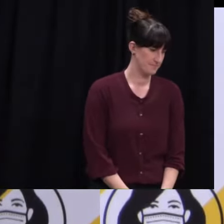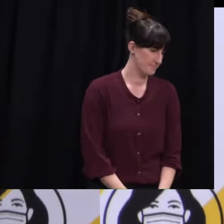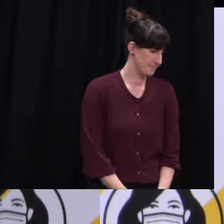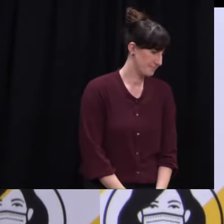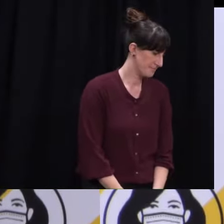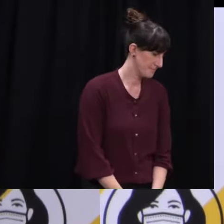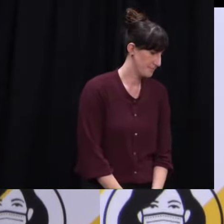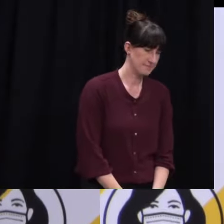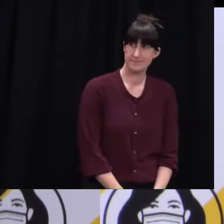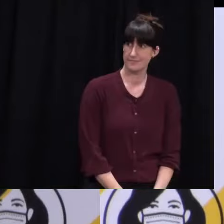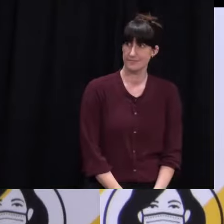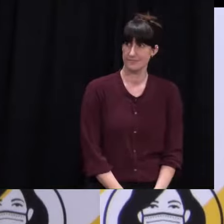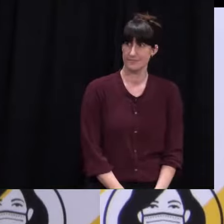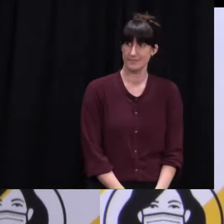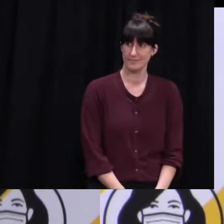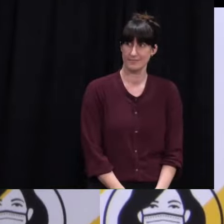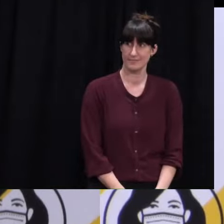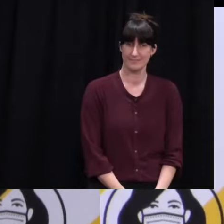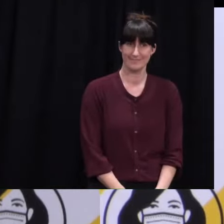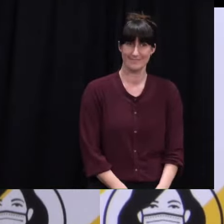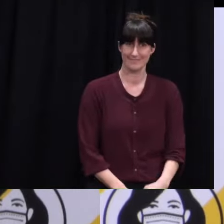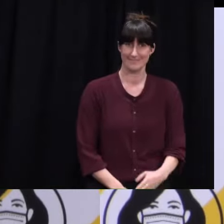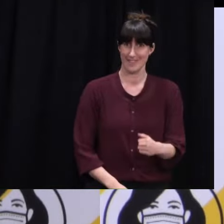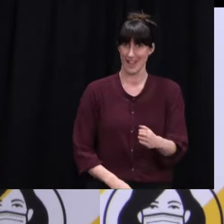Better put my mask back on.